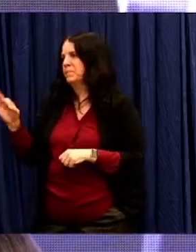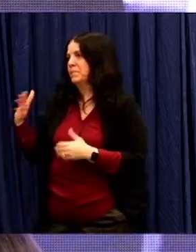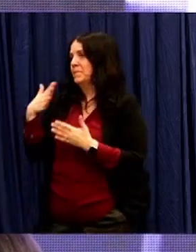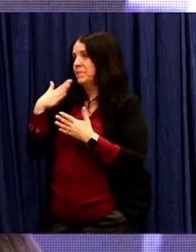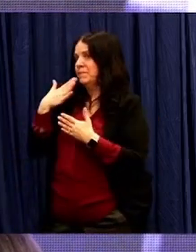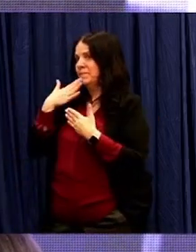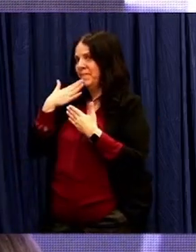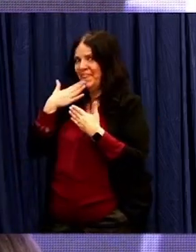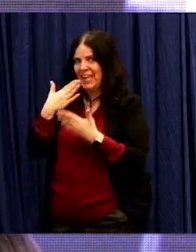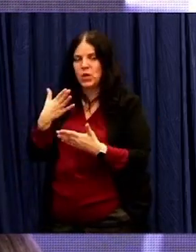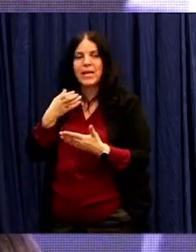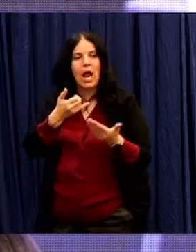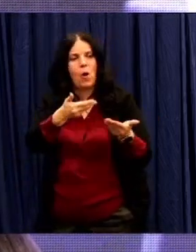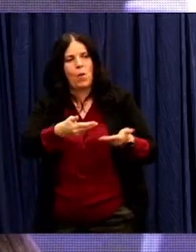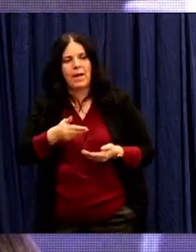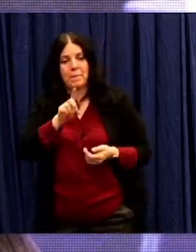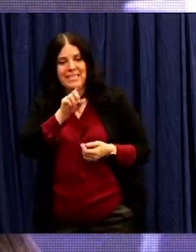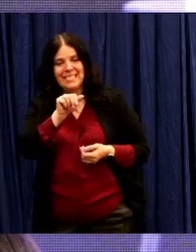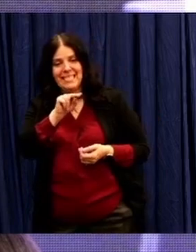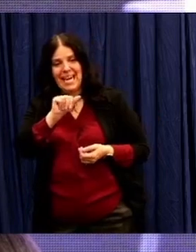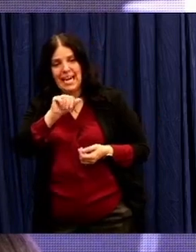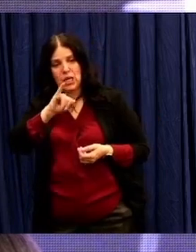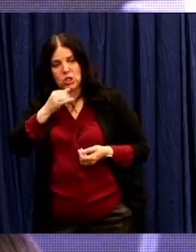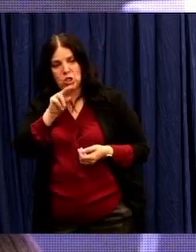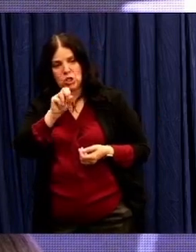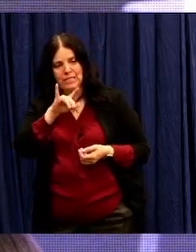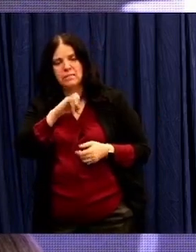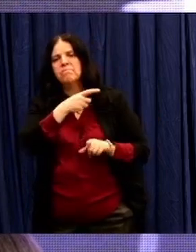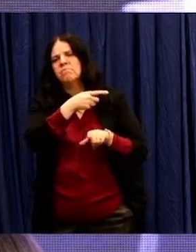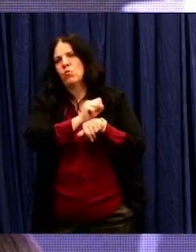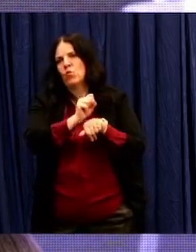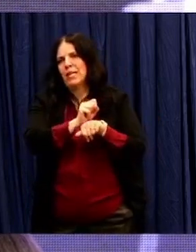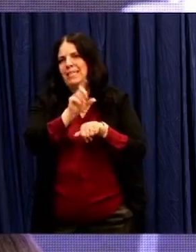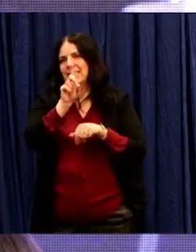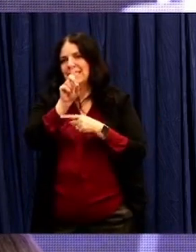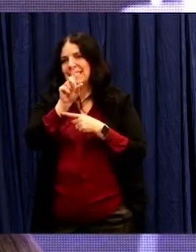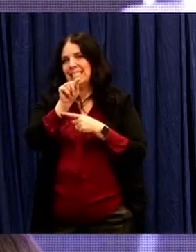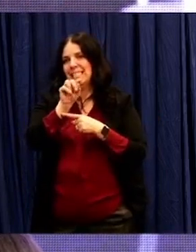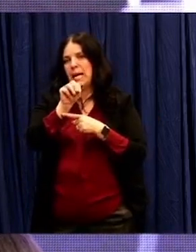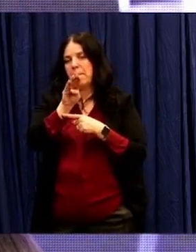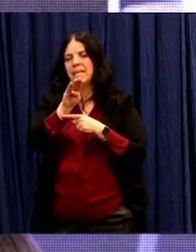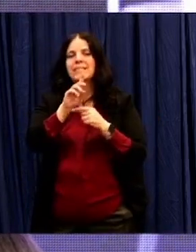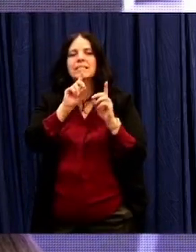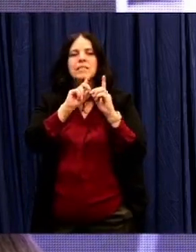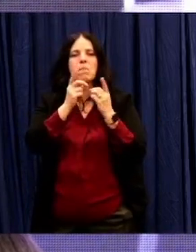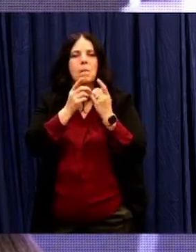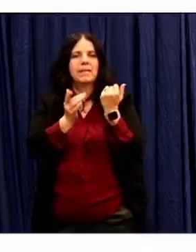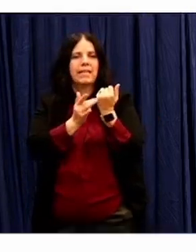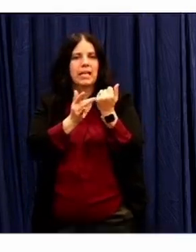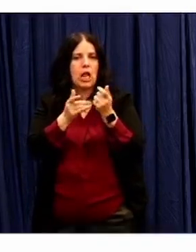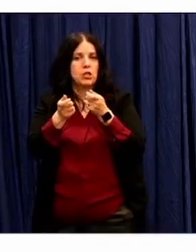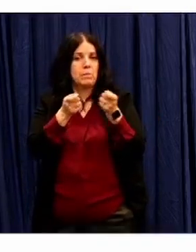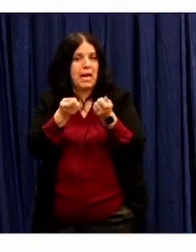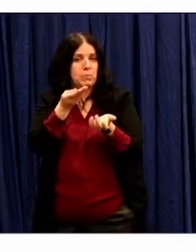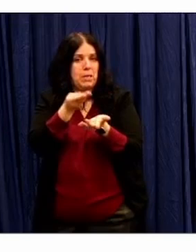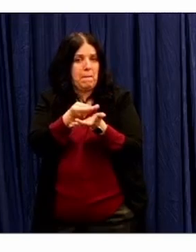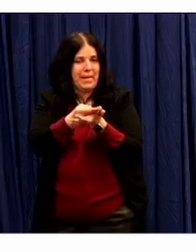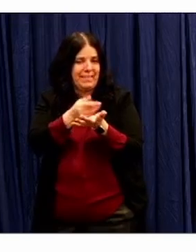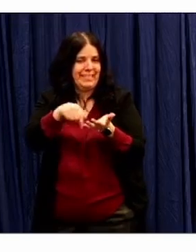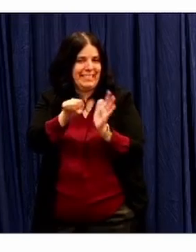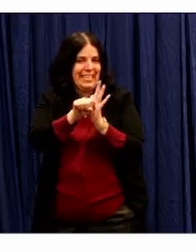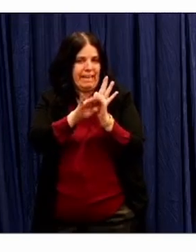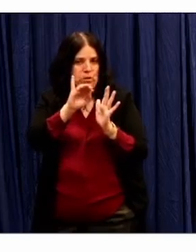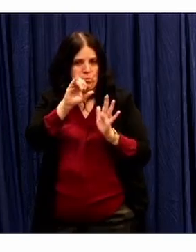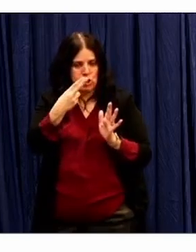welcoming Dana Justice. As I said before, she works for the state of Michigan, the Department of Technology Management and Budget, and the Center